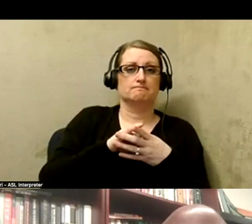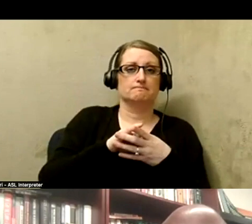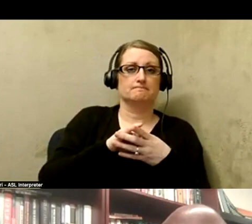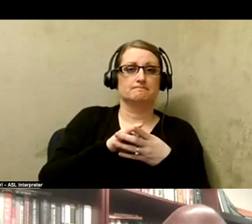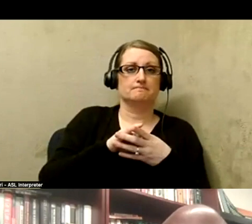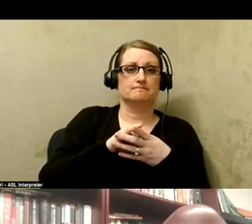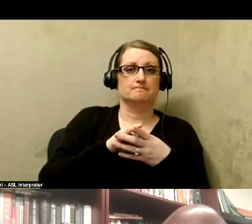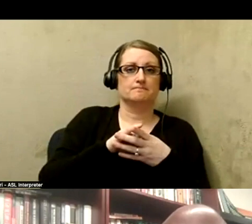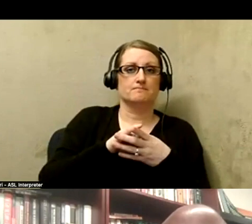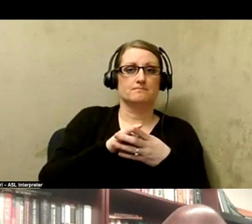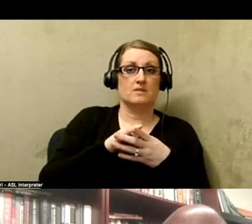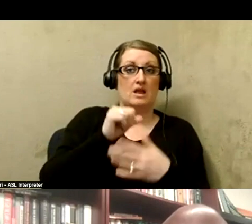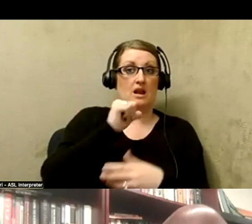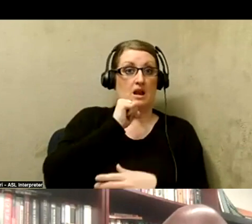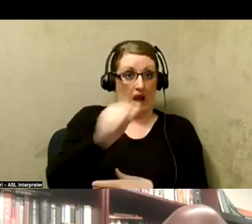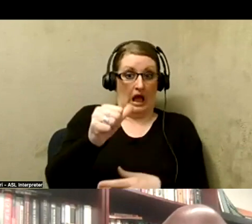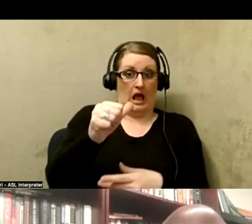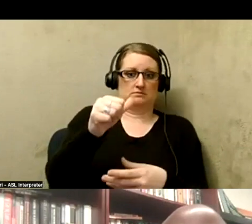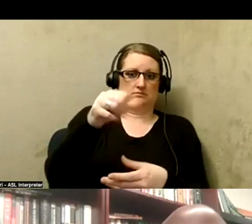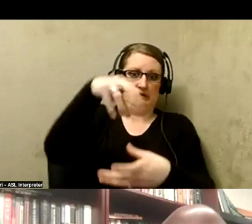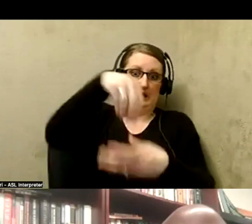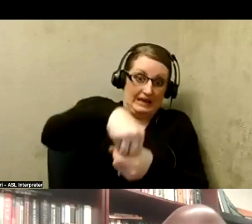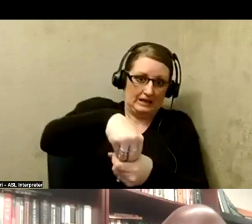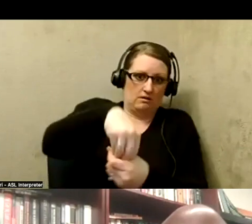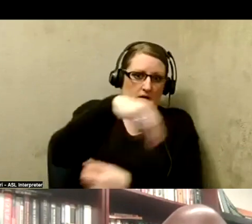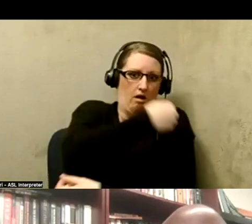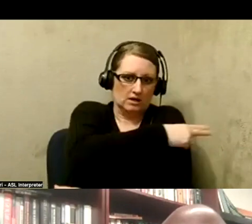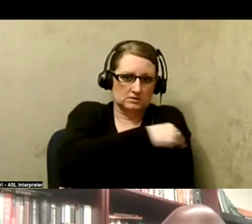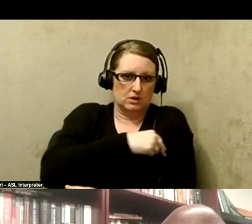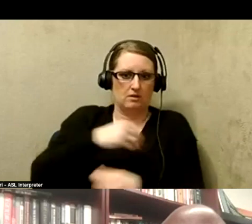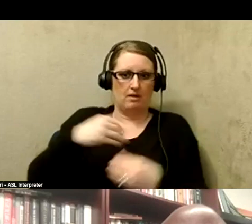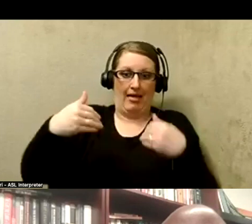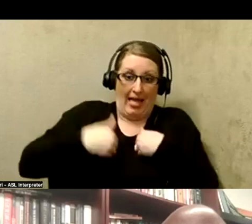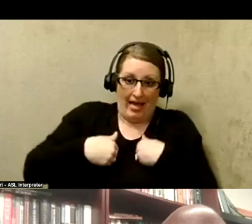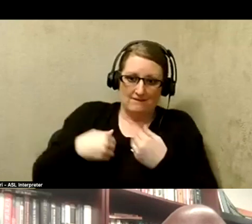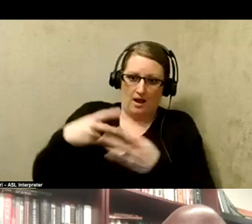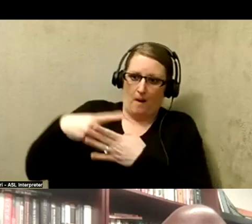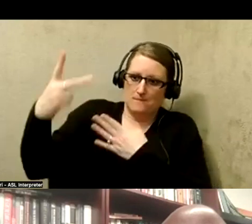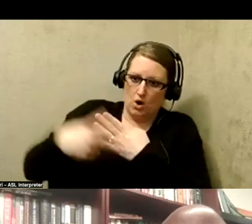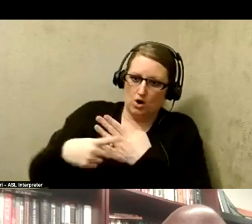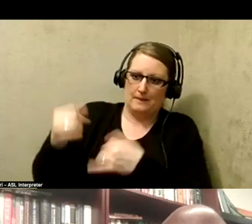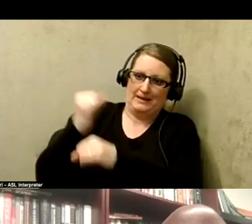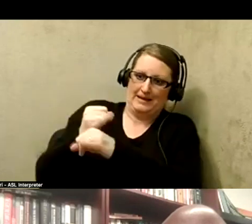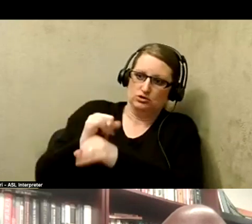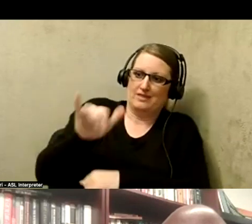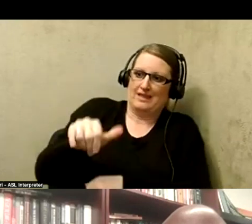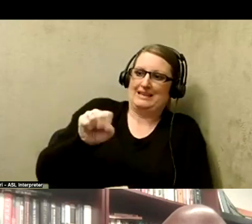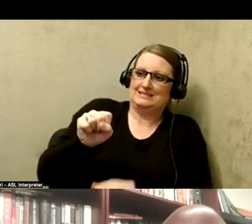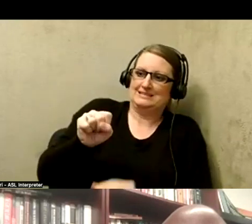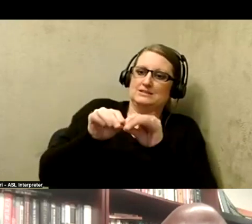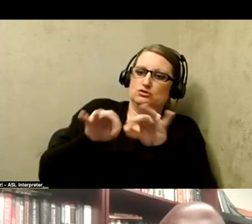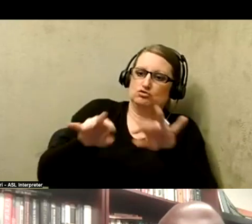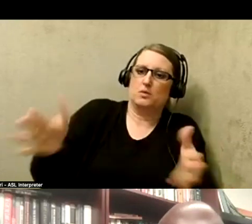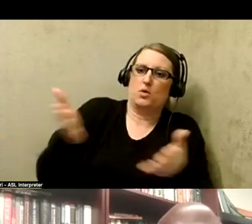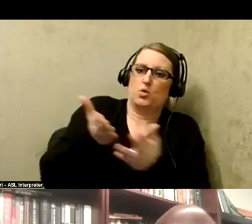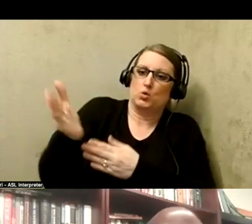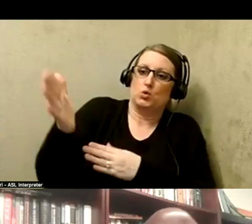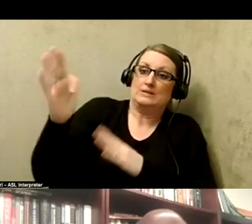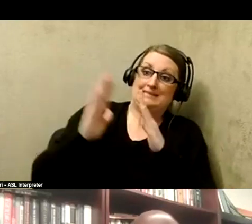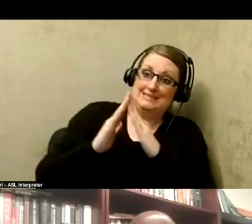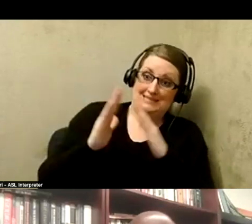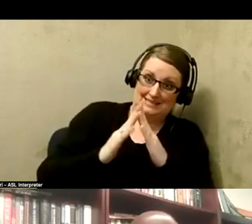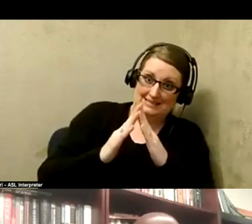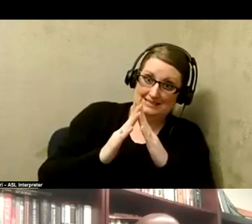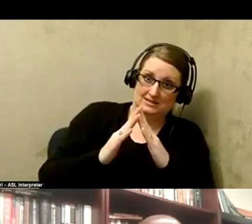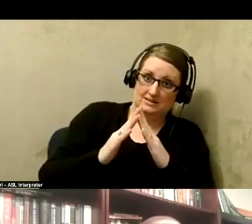not being in hospitals, that like having a program, an institution that is distributed throughout the city, and